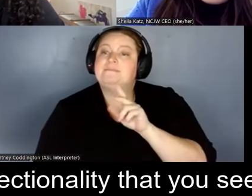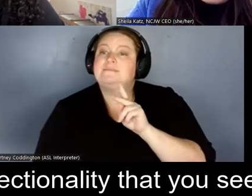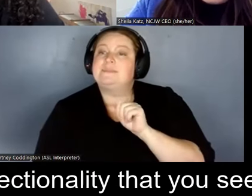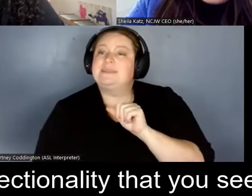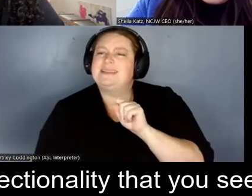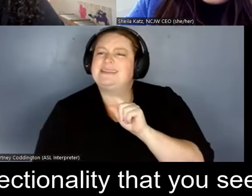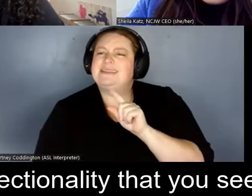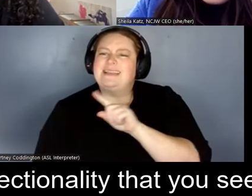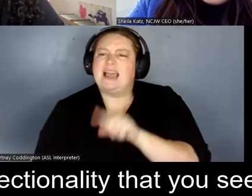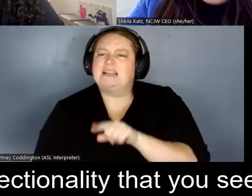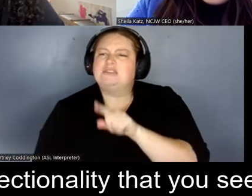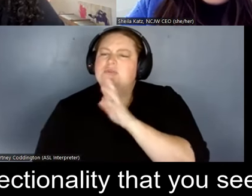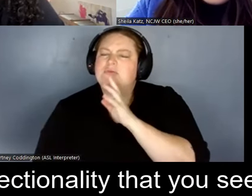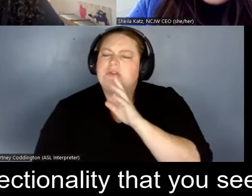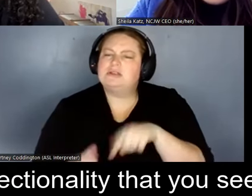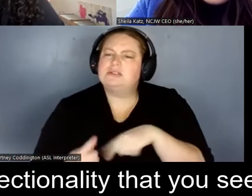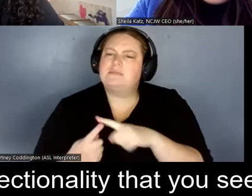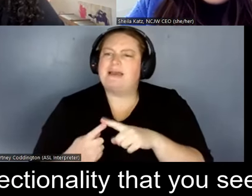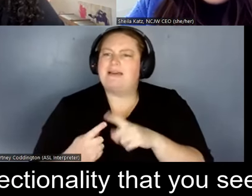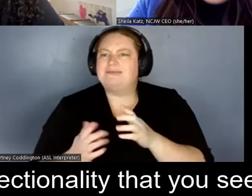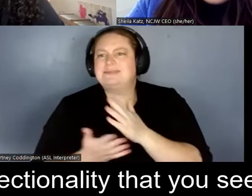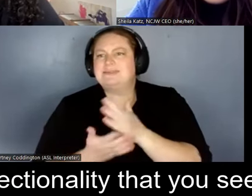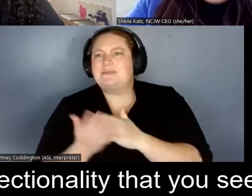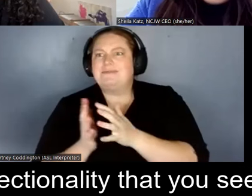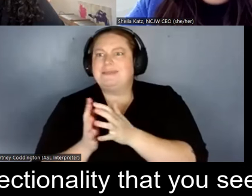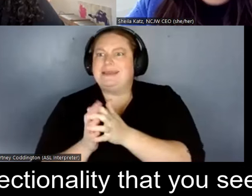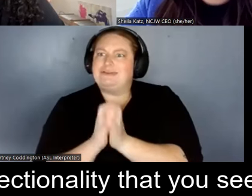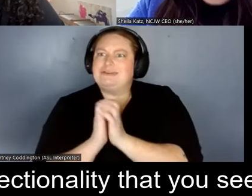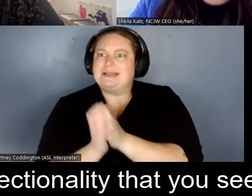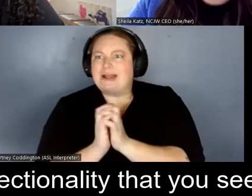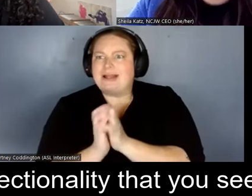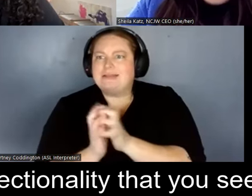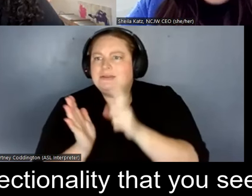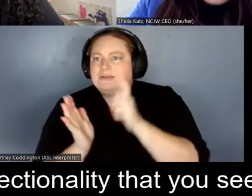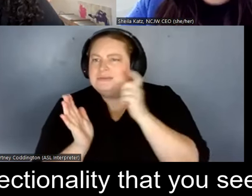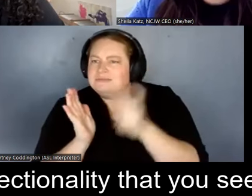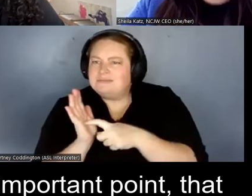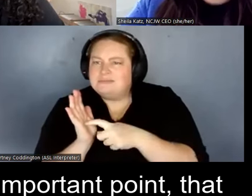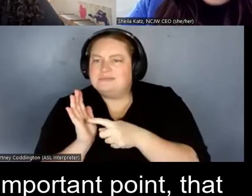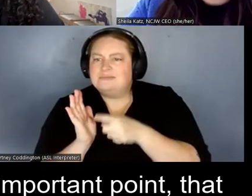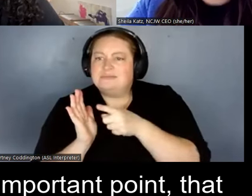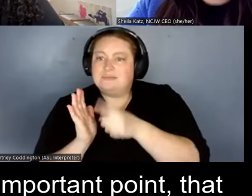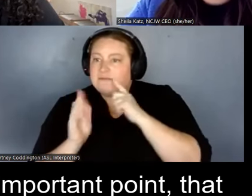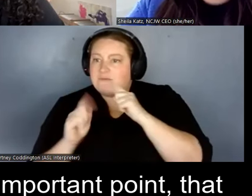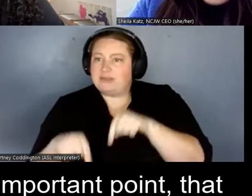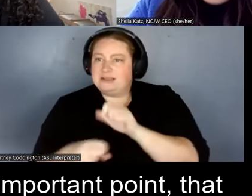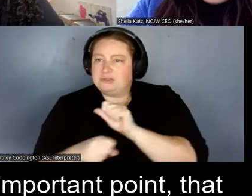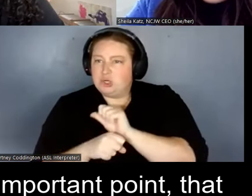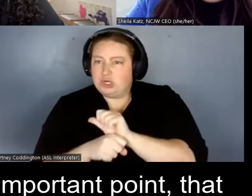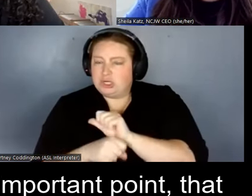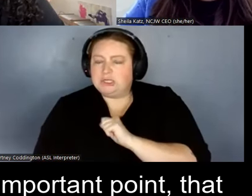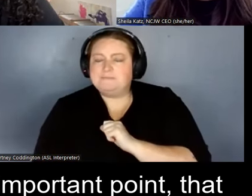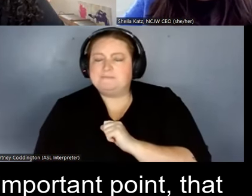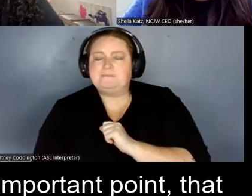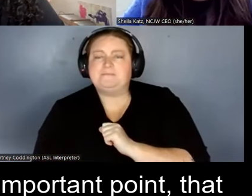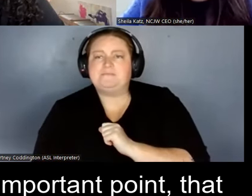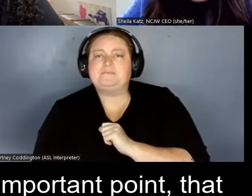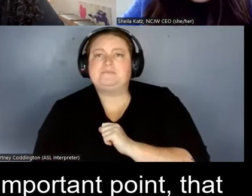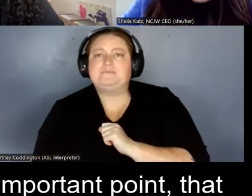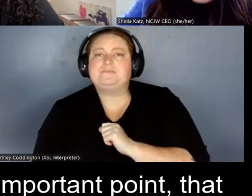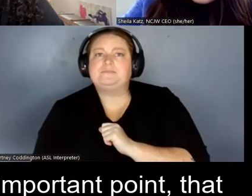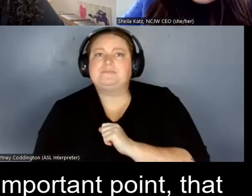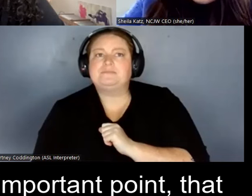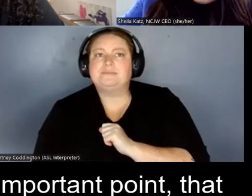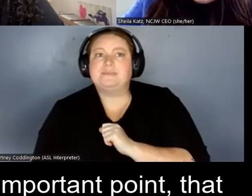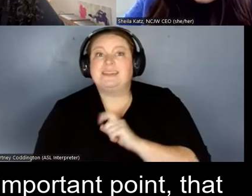bit about some of the intersectionalities that you see in the course of doing this work. And I think that that's